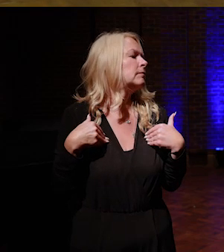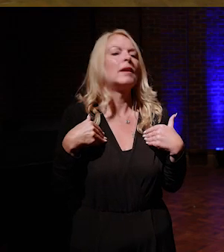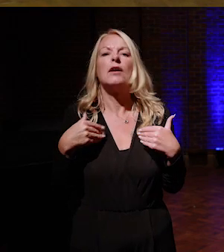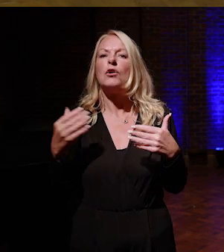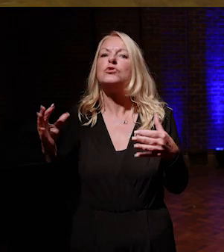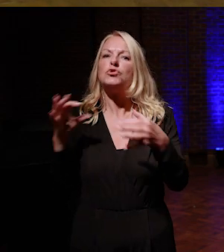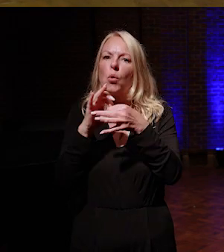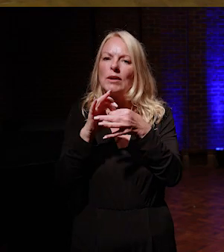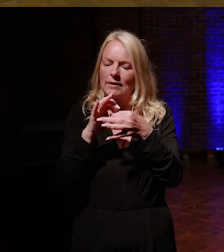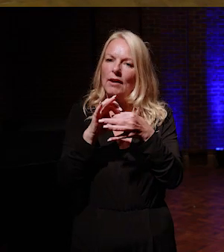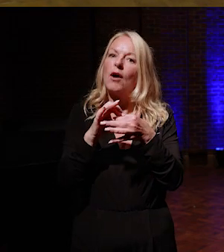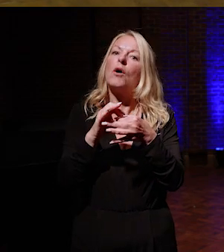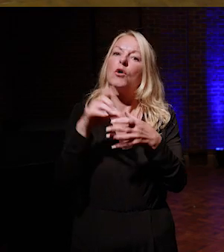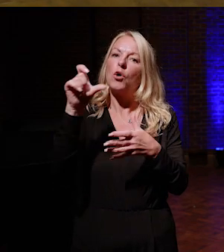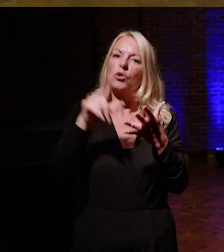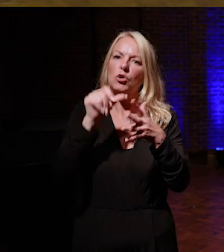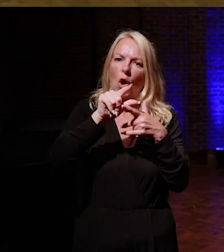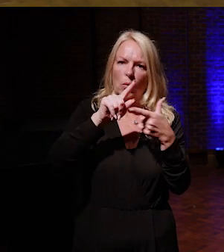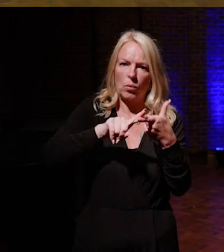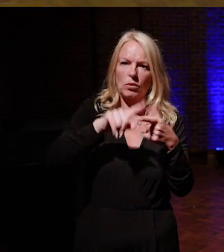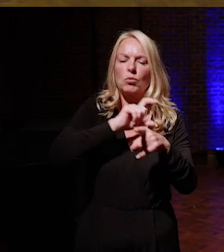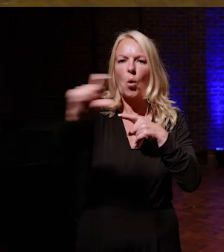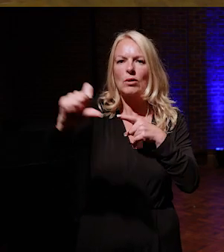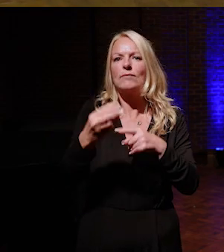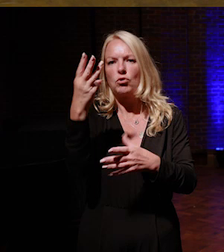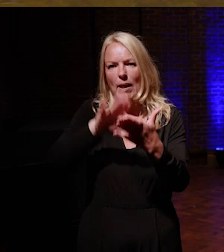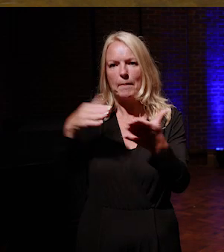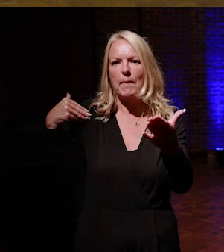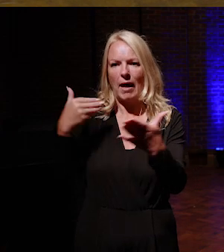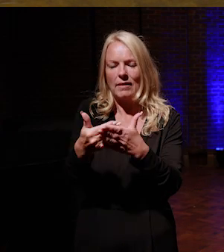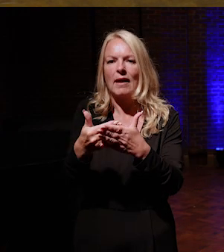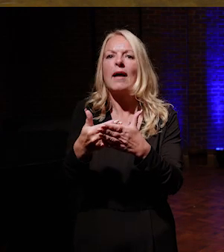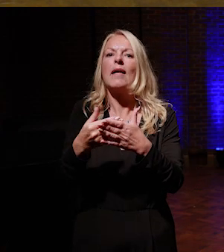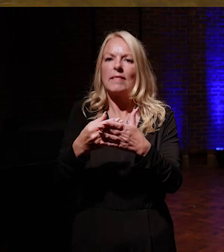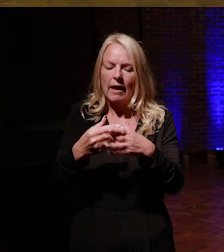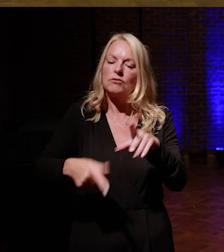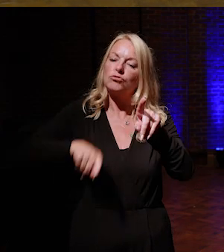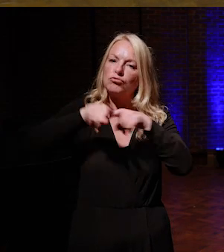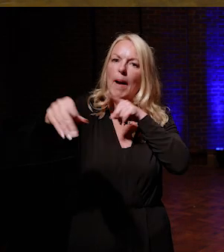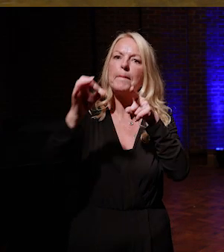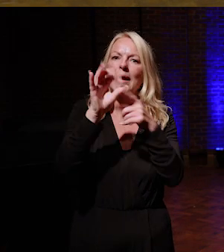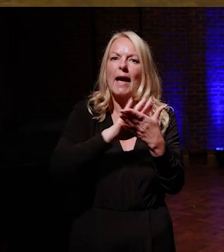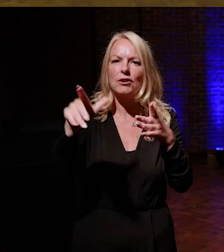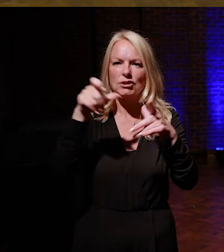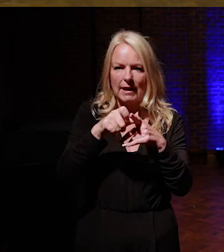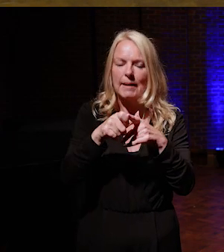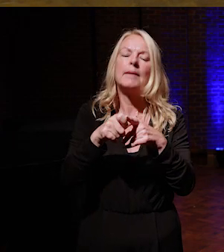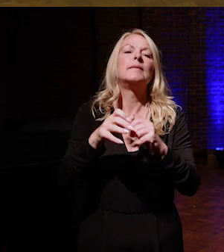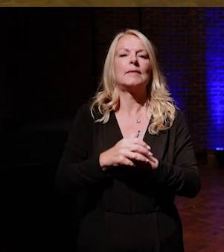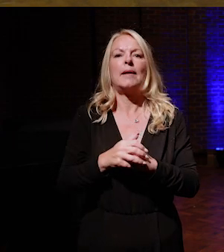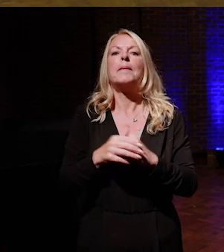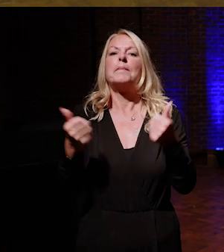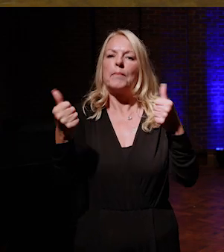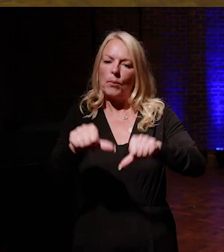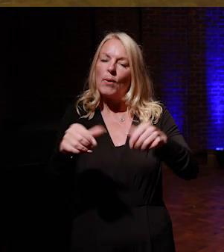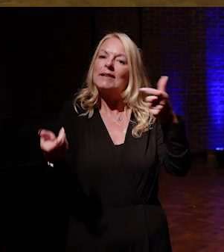a coding course. Did that for three months. And then started looking for a PhD. And I was eventually admitted here in the computer